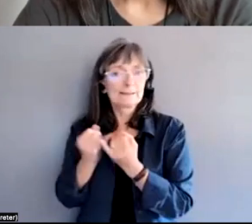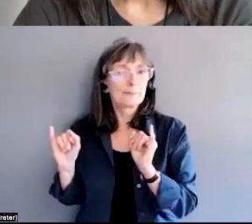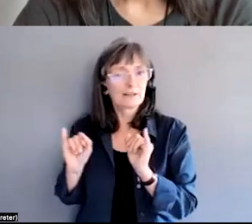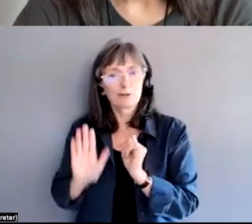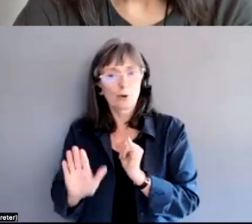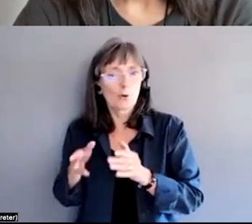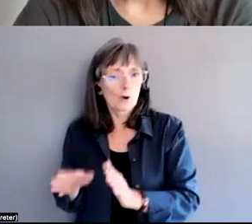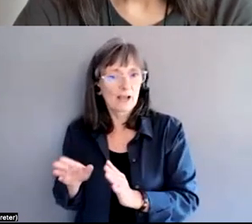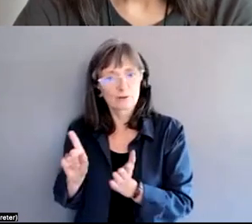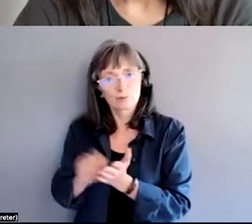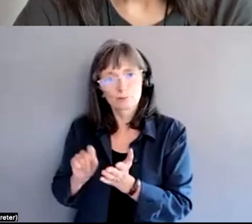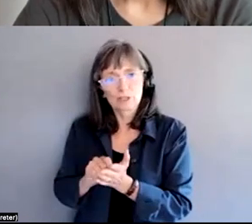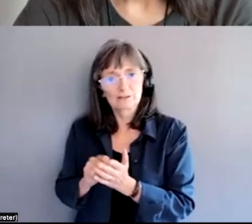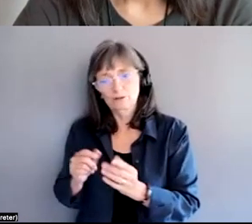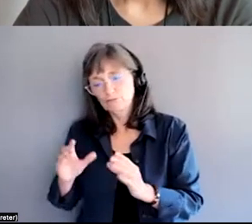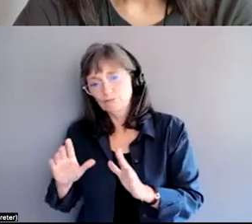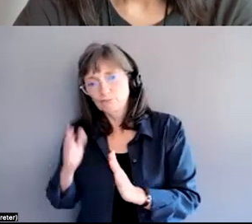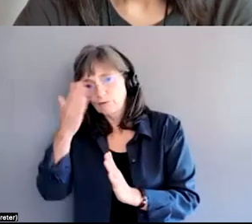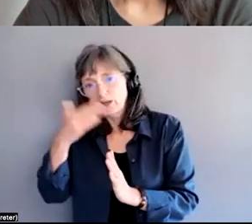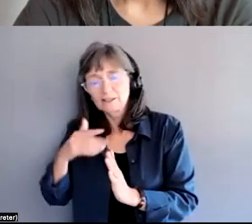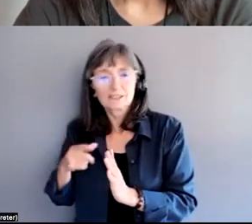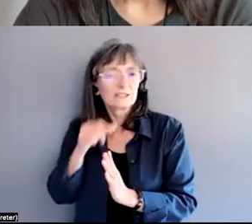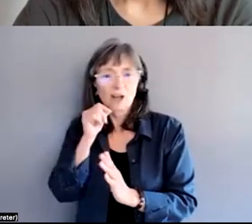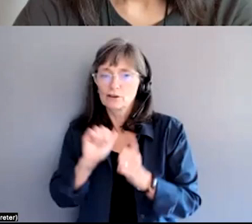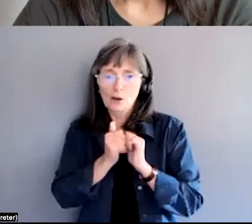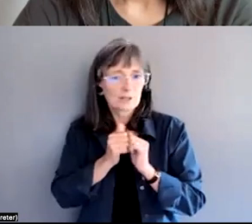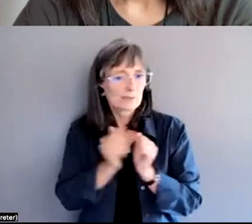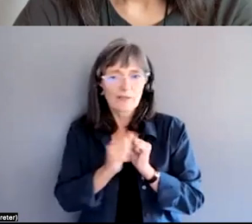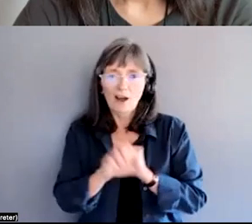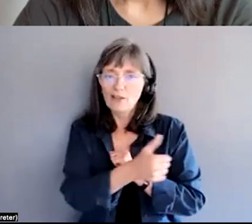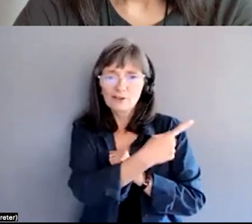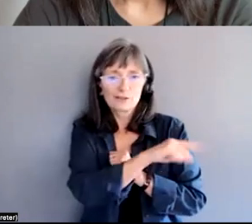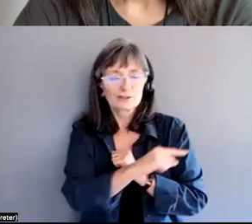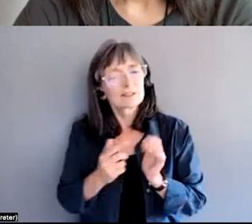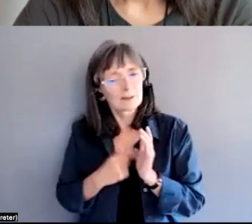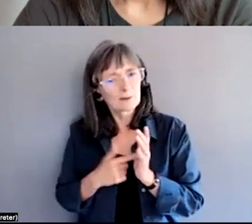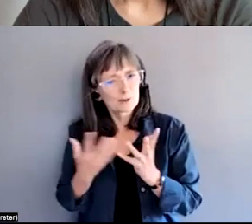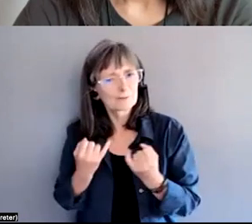not worrying about competing with some of those titles from an aesthetic point of view.